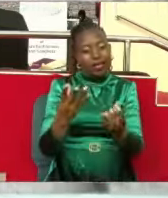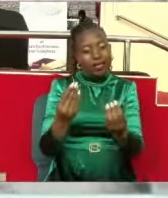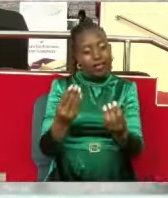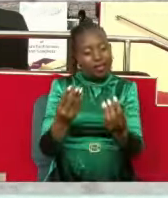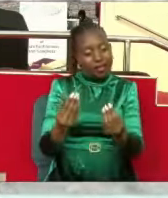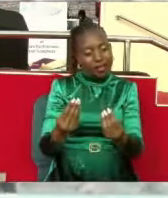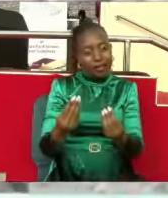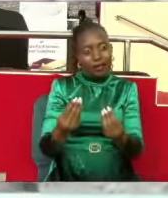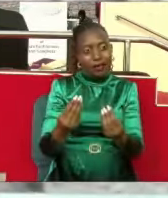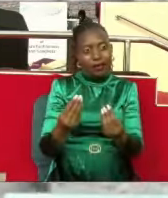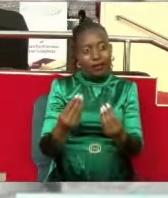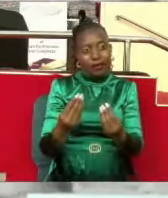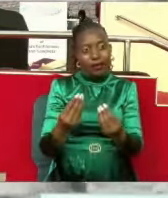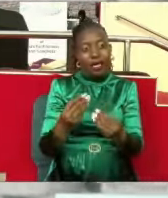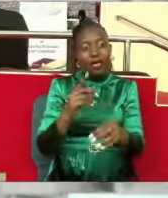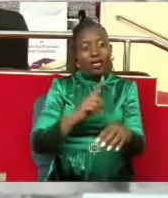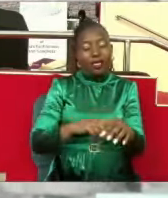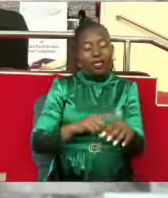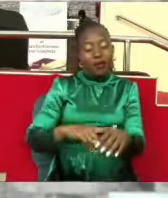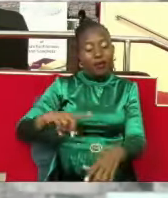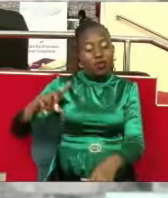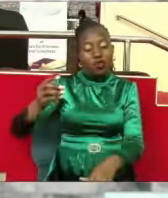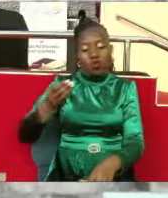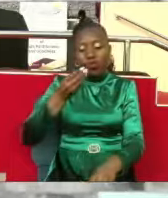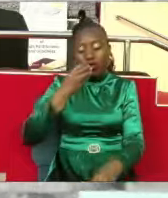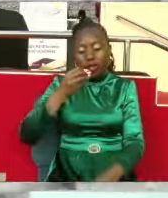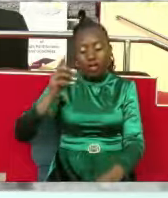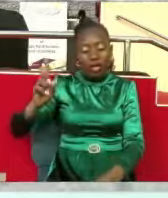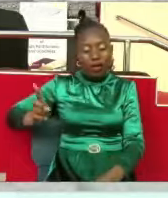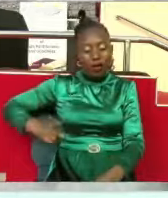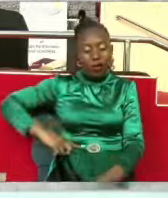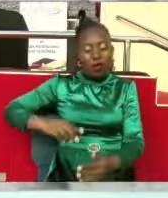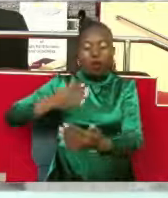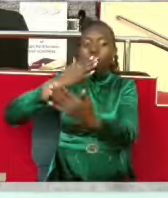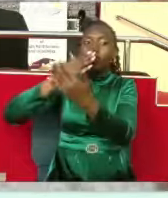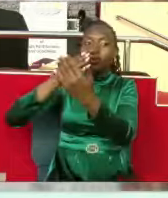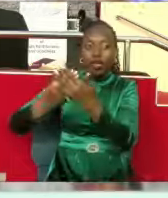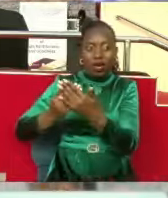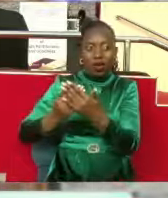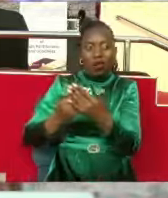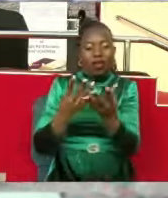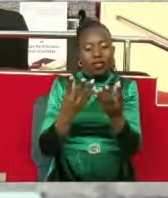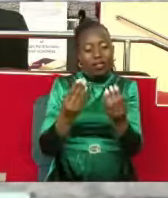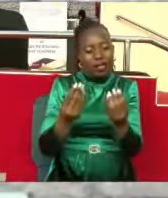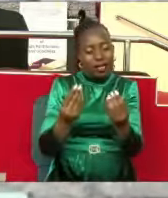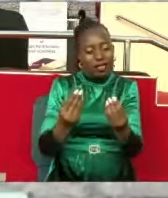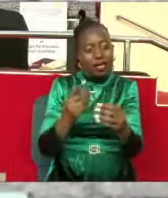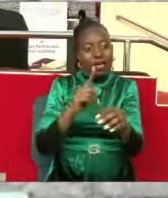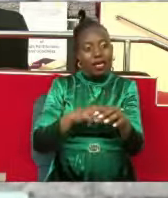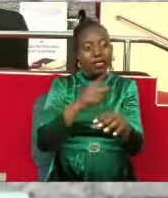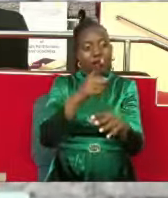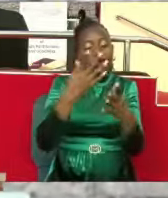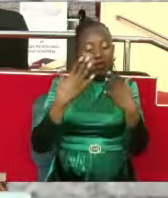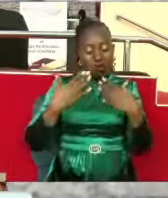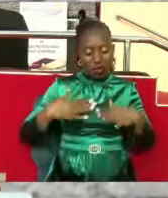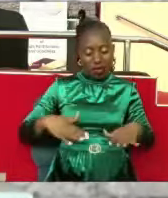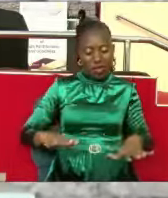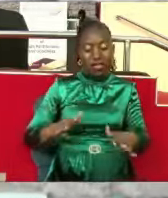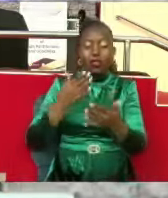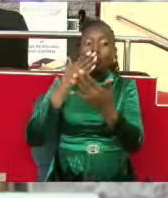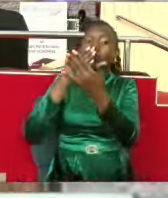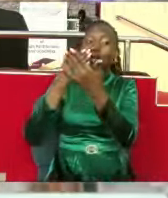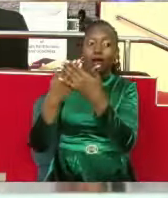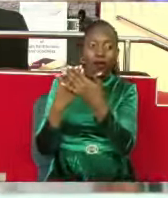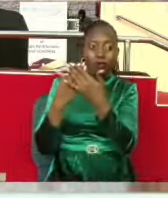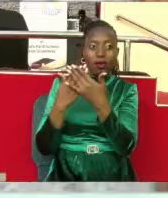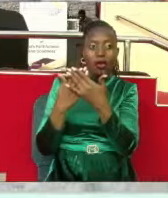I'm full to thank the Lord. Ni vizuri sana hapo nimeshiba kumshukuru Mungu. It's very easy when I'm dressed to thank the Lord. Nimeshukuru kama niko na mavazi